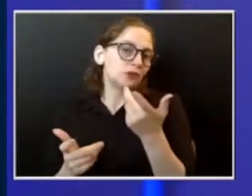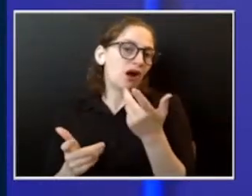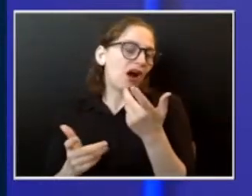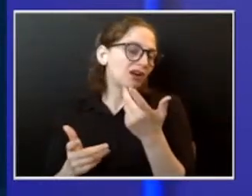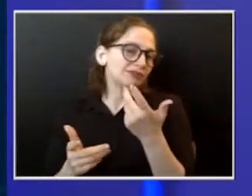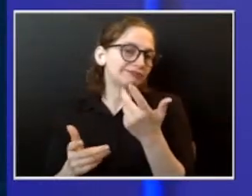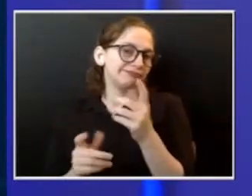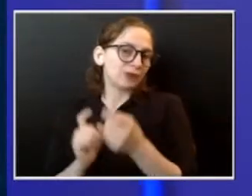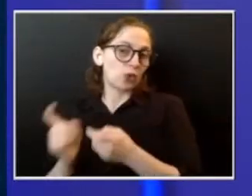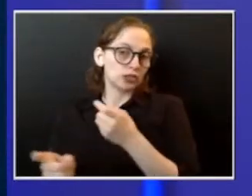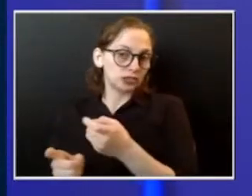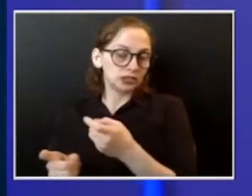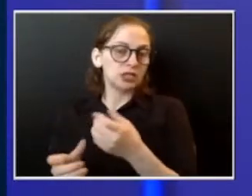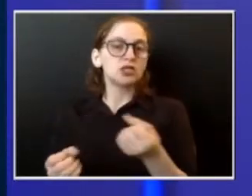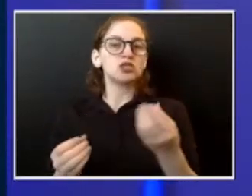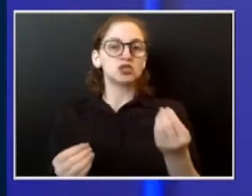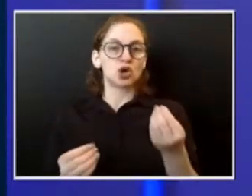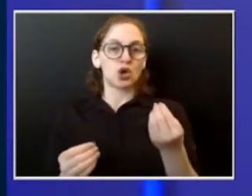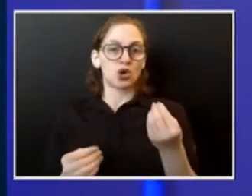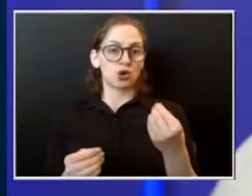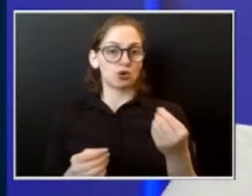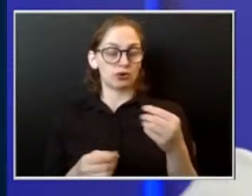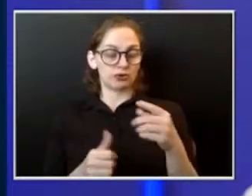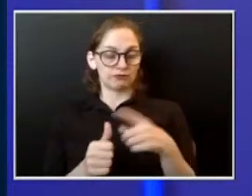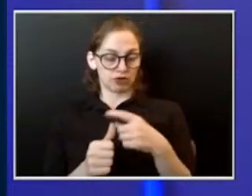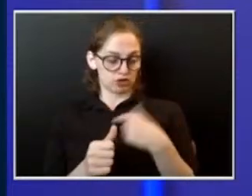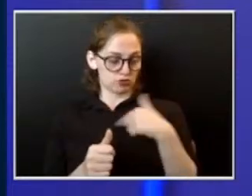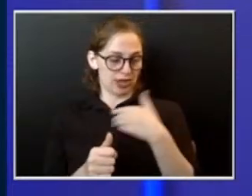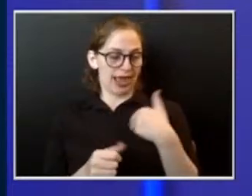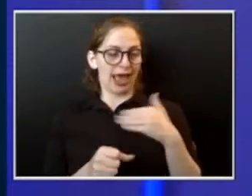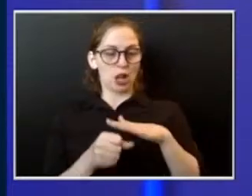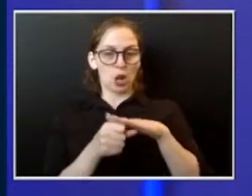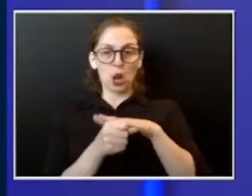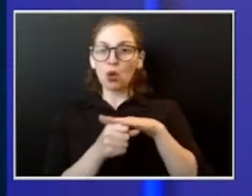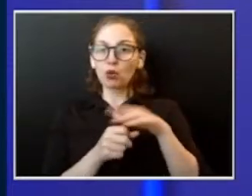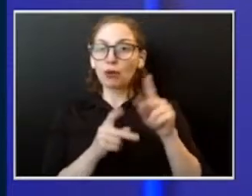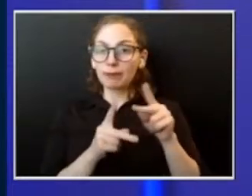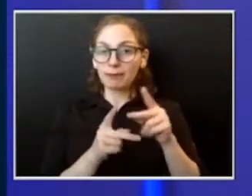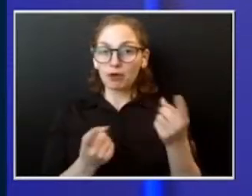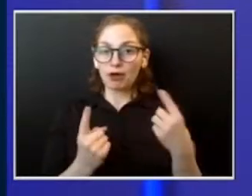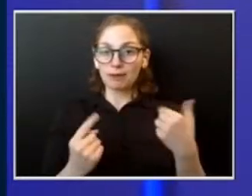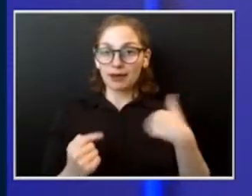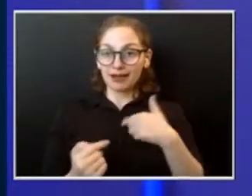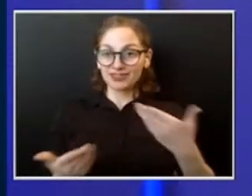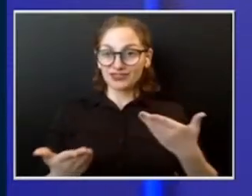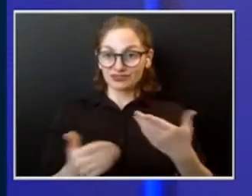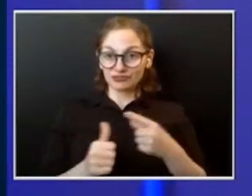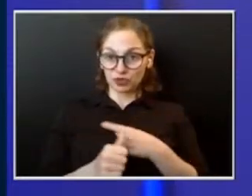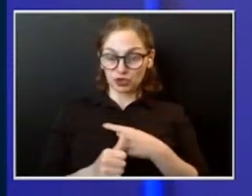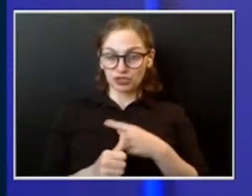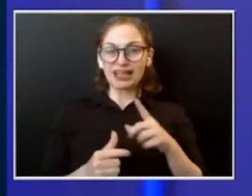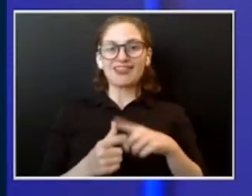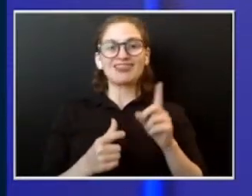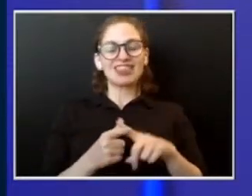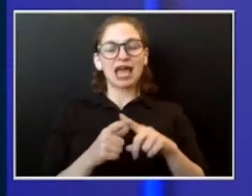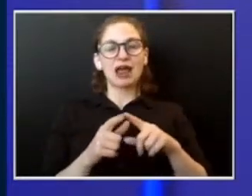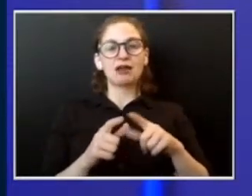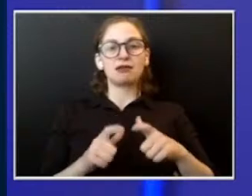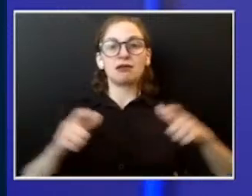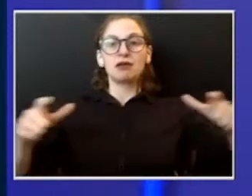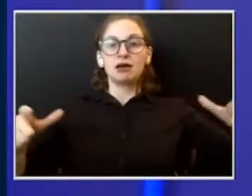us first, then they went to a radius around the donor hospital up to 500 nautical miles, which is, I